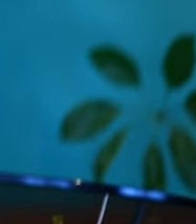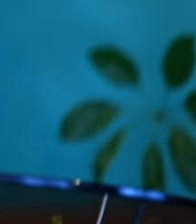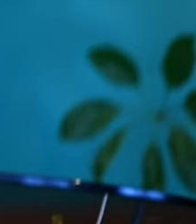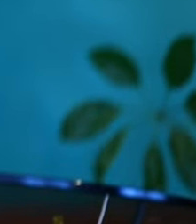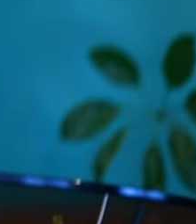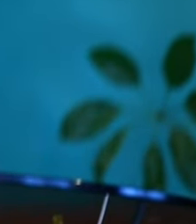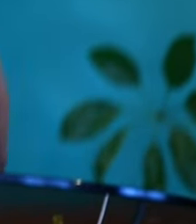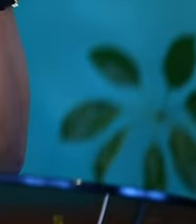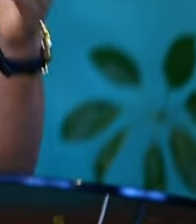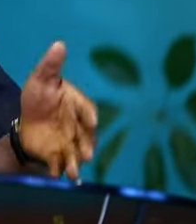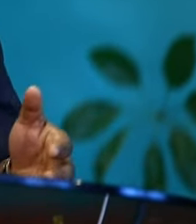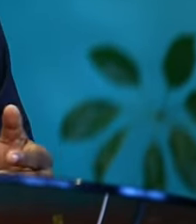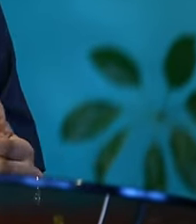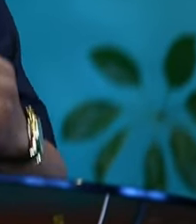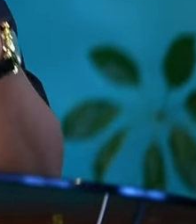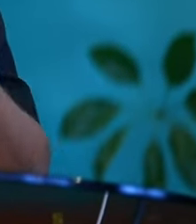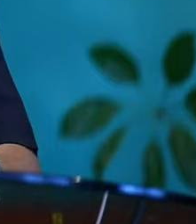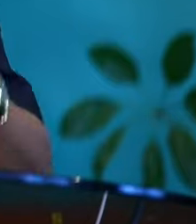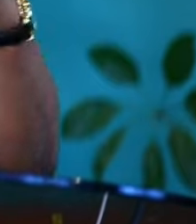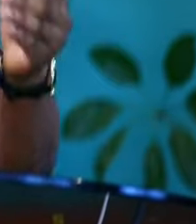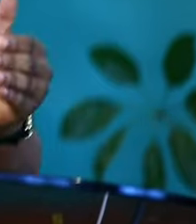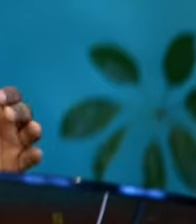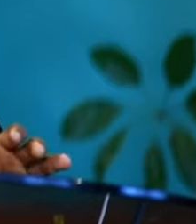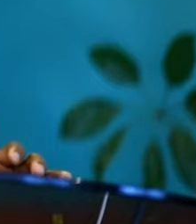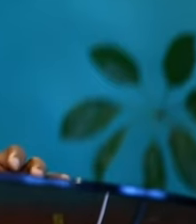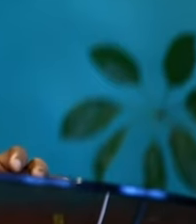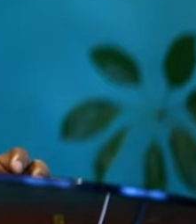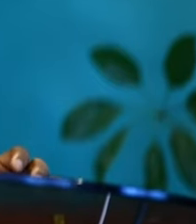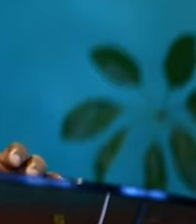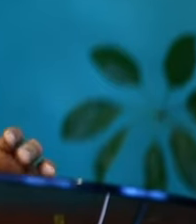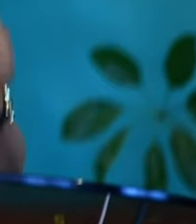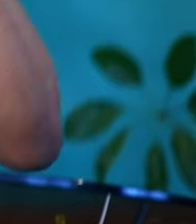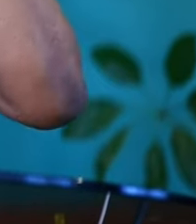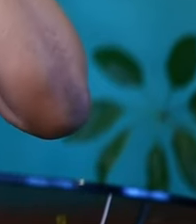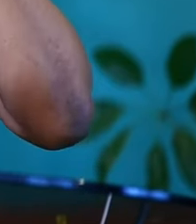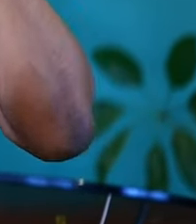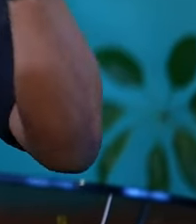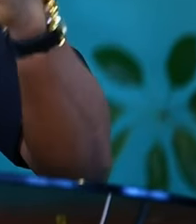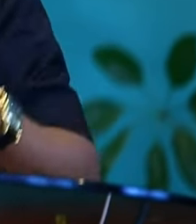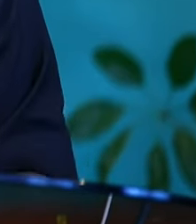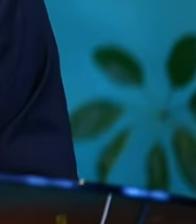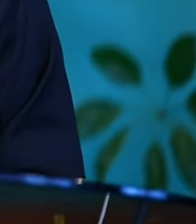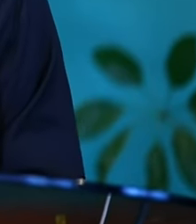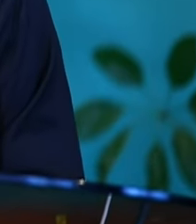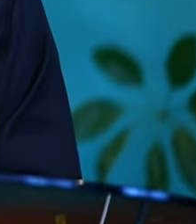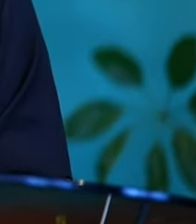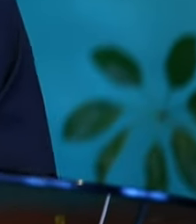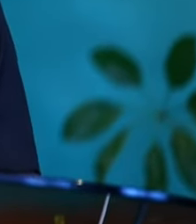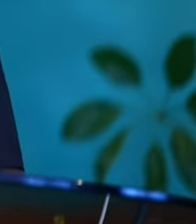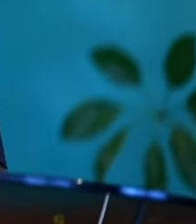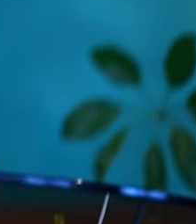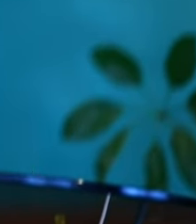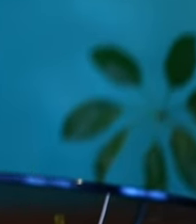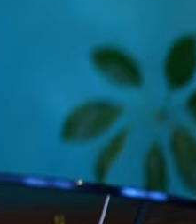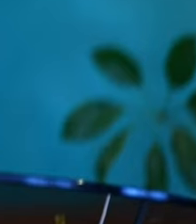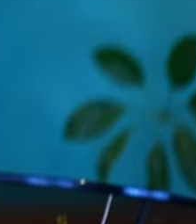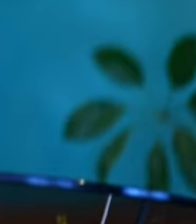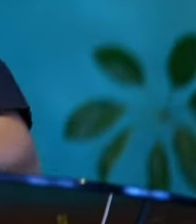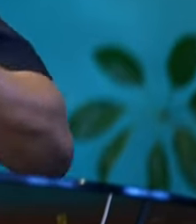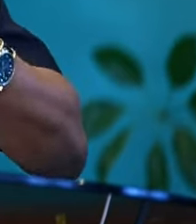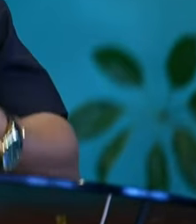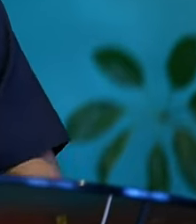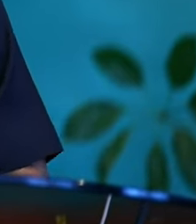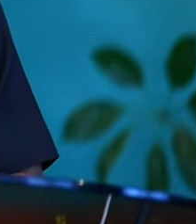number two, unfamiliar, family follies, subheading, let's rethink. Day number three,